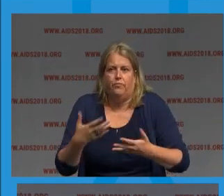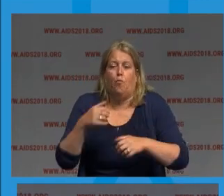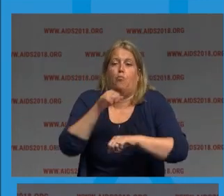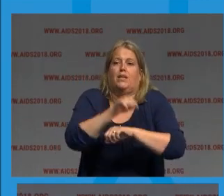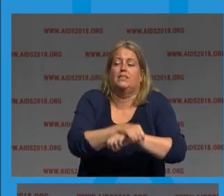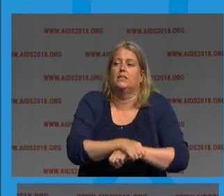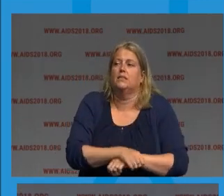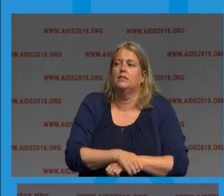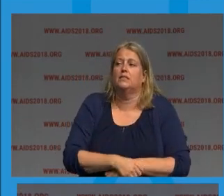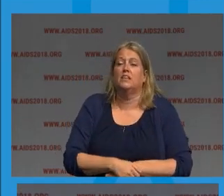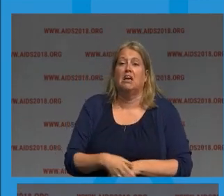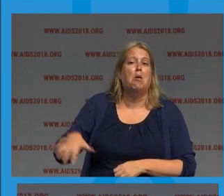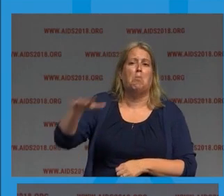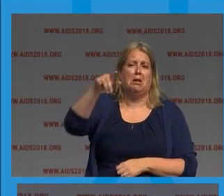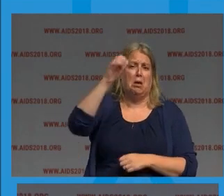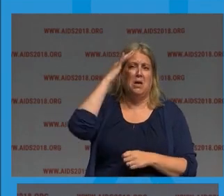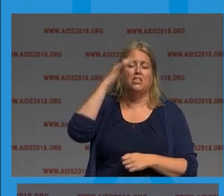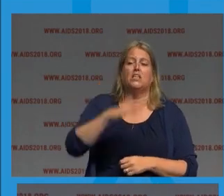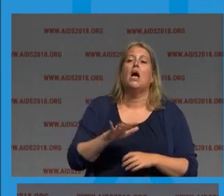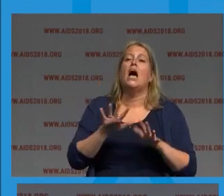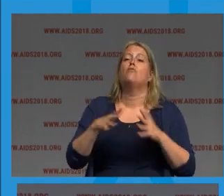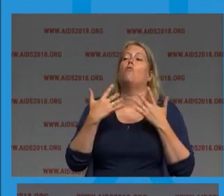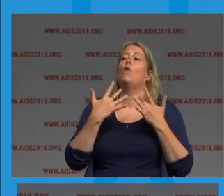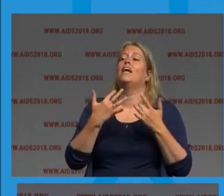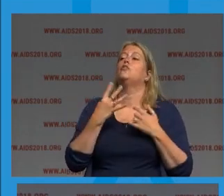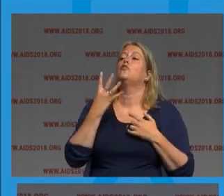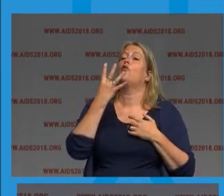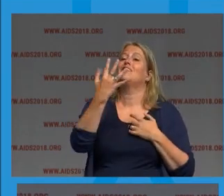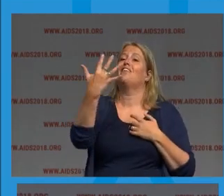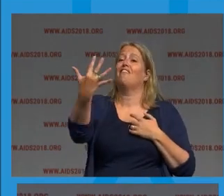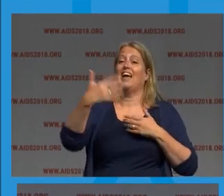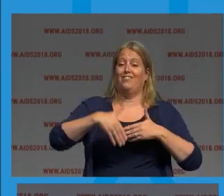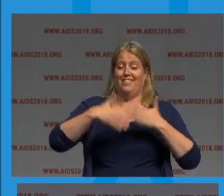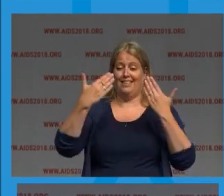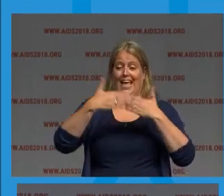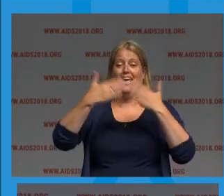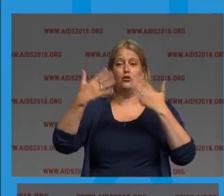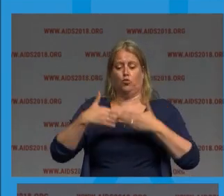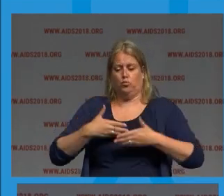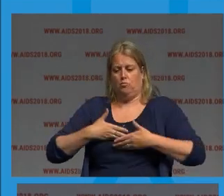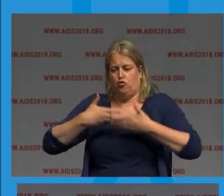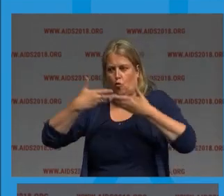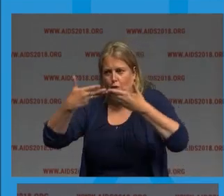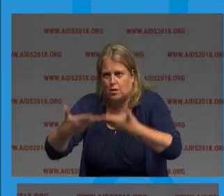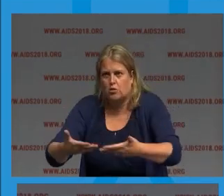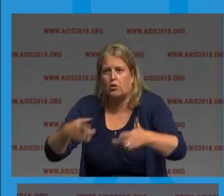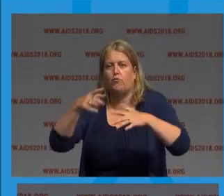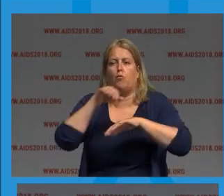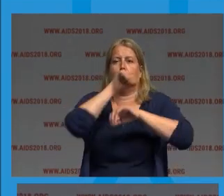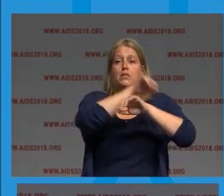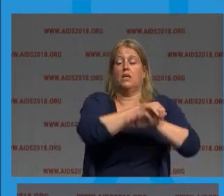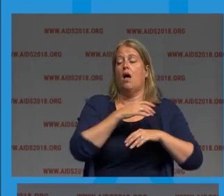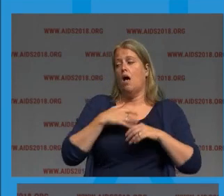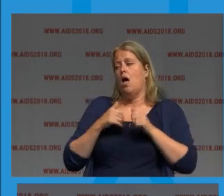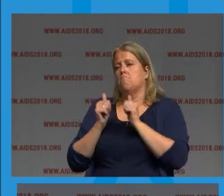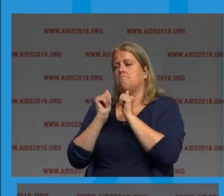45 days to surrender yourself to go to prison. And I am someone that was very close to my grandparents, my grandmother at the